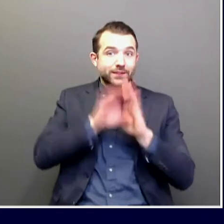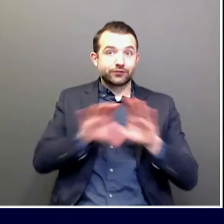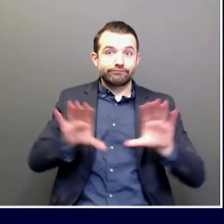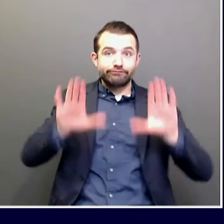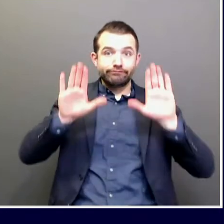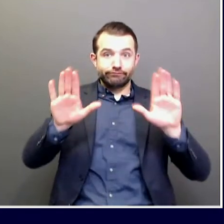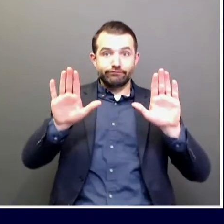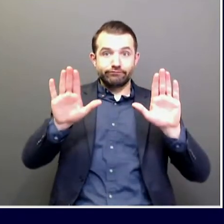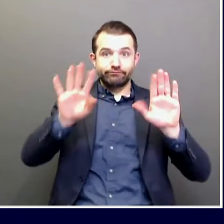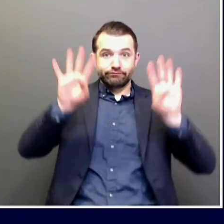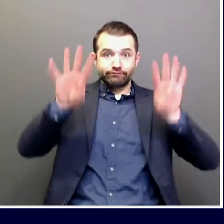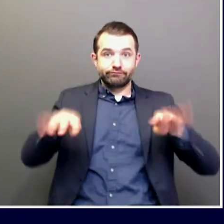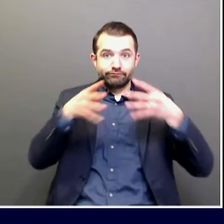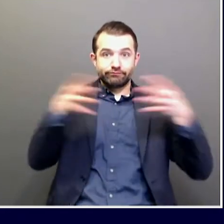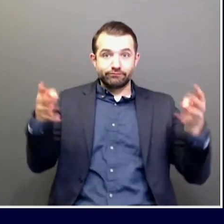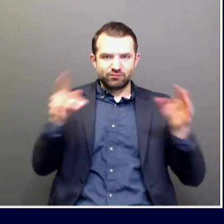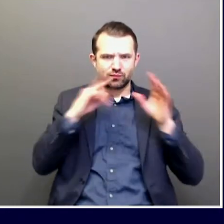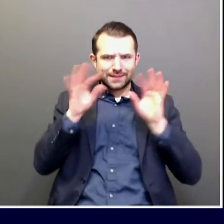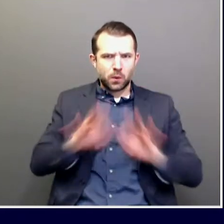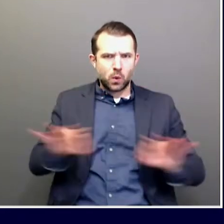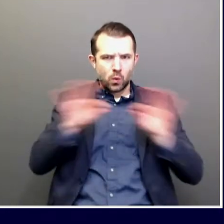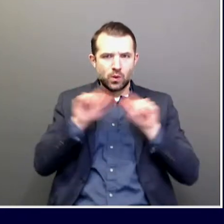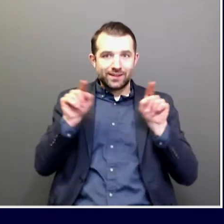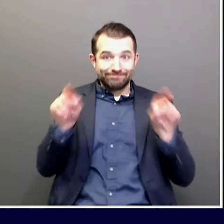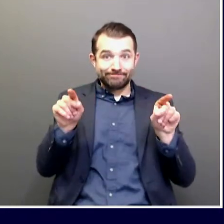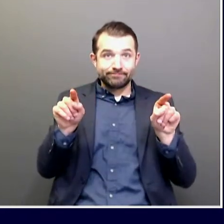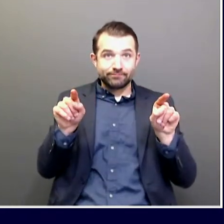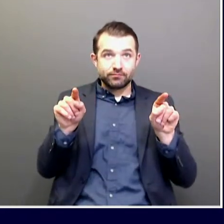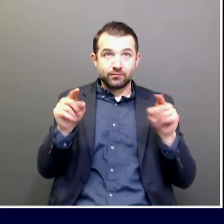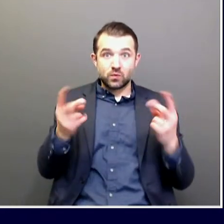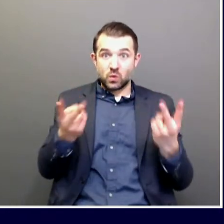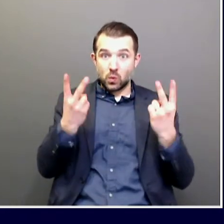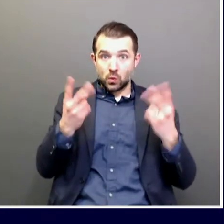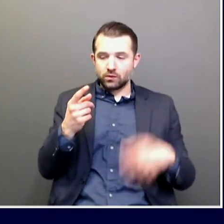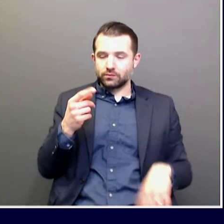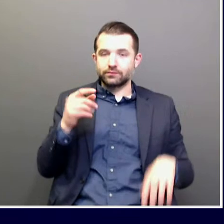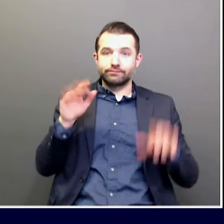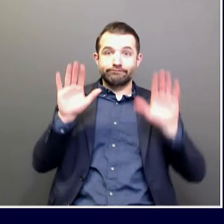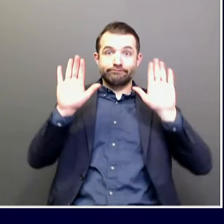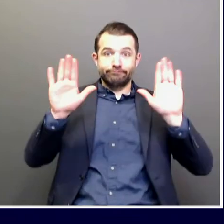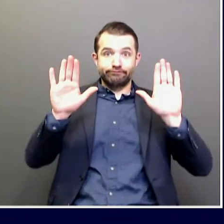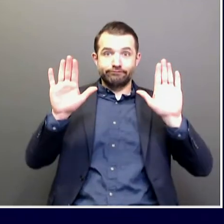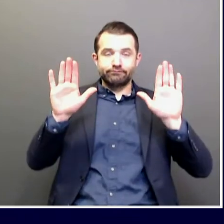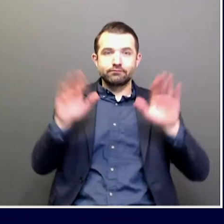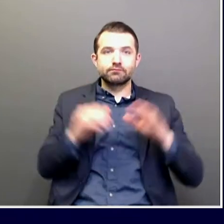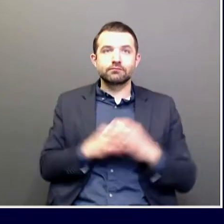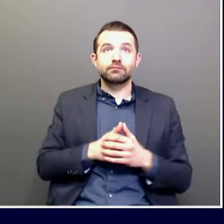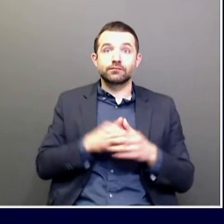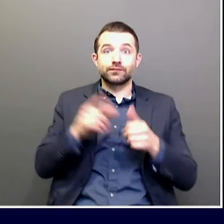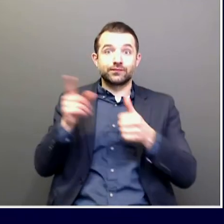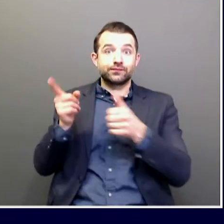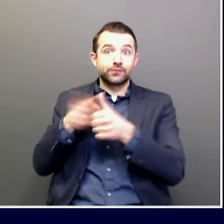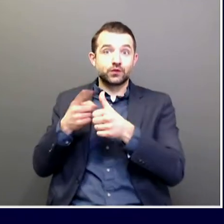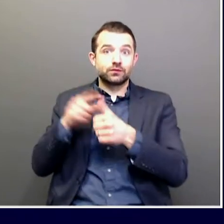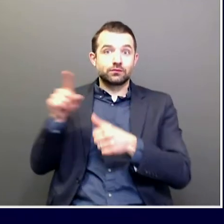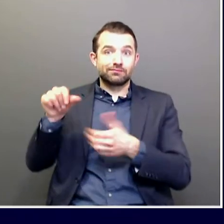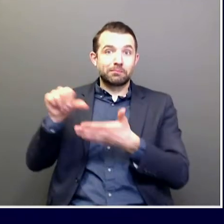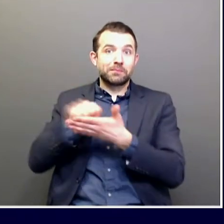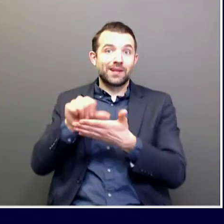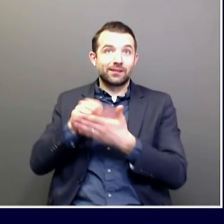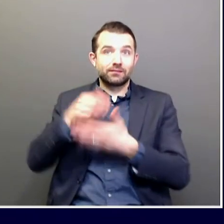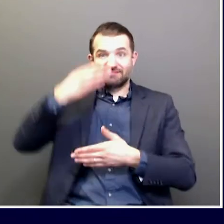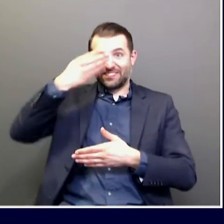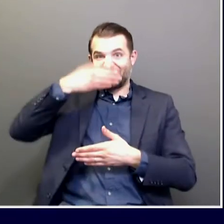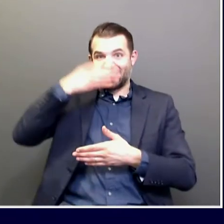against, just to see, again, as I mentioned with respect to Patty's question, what the trend has been over a couple weeks. It's not so